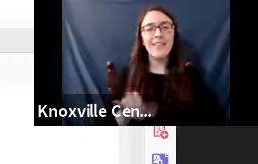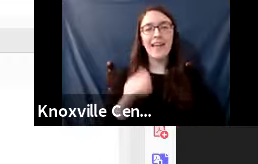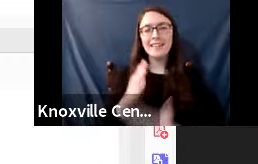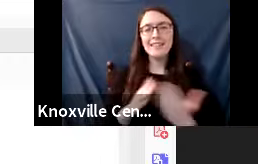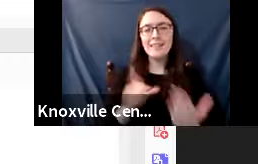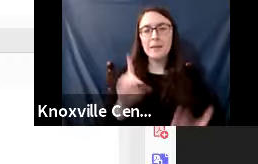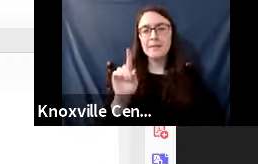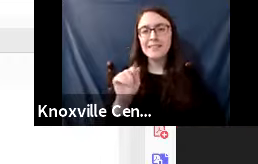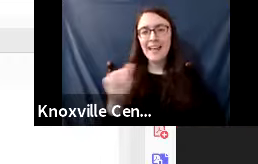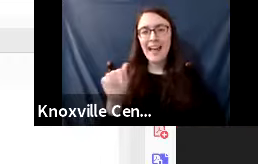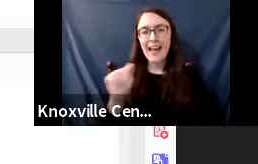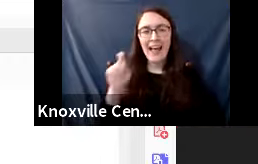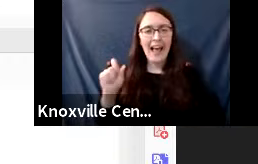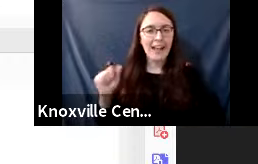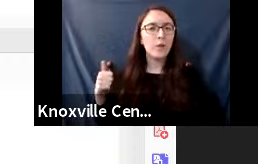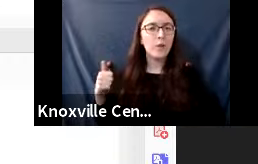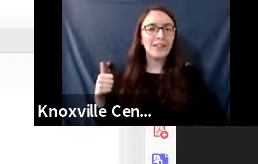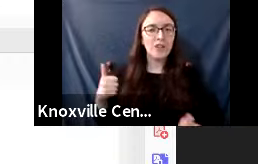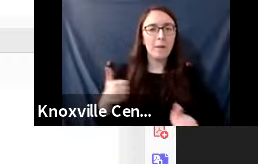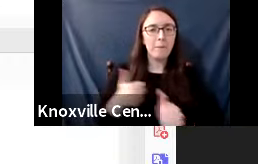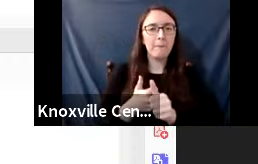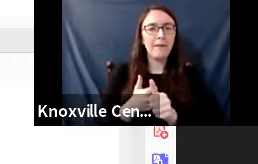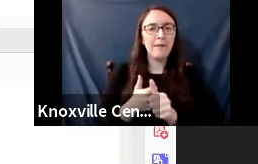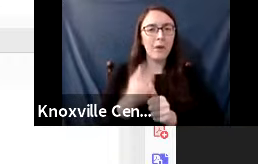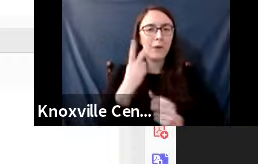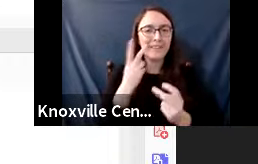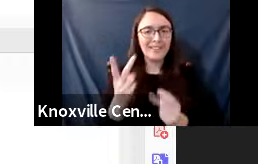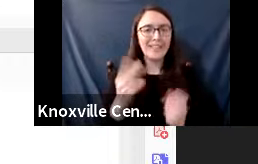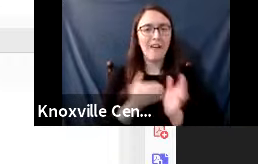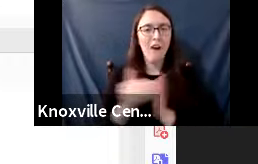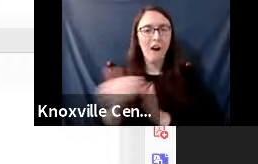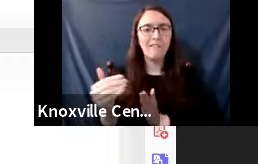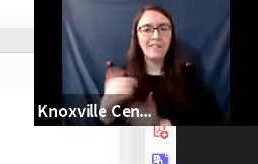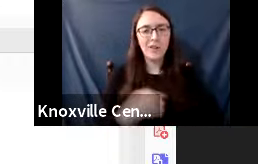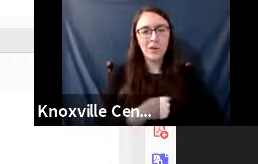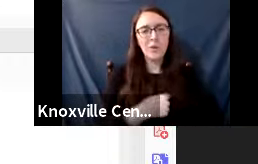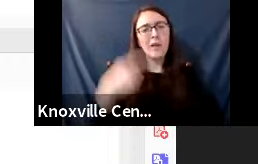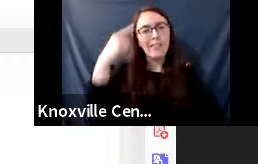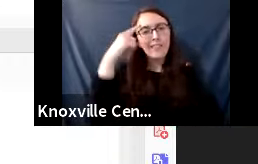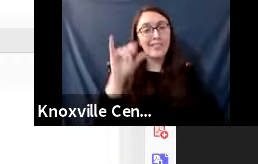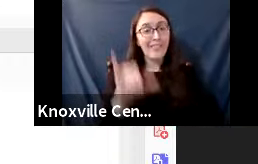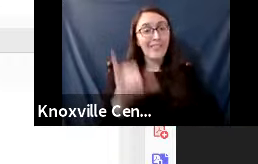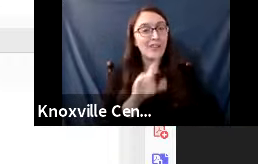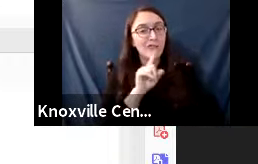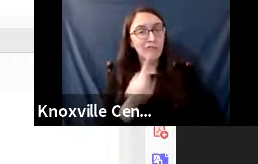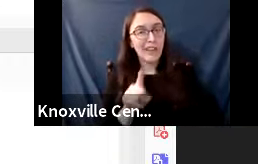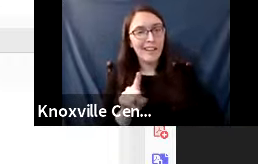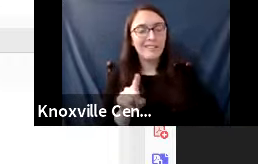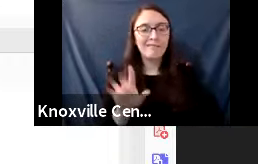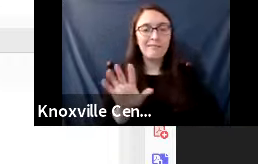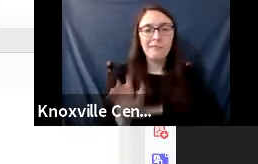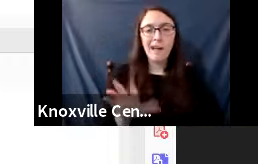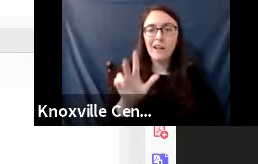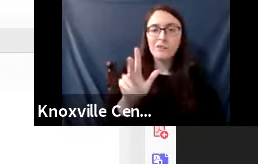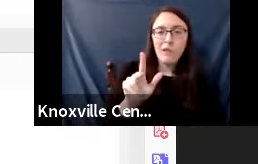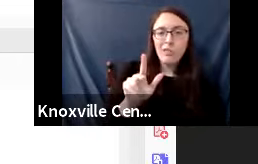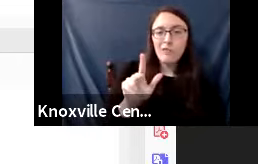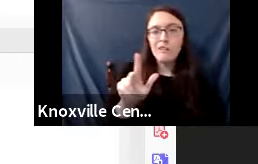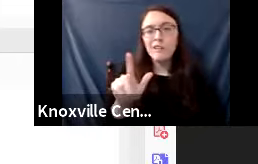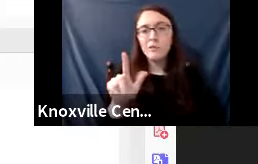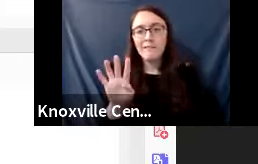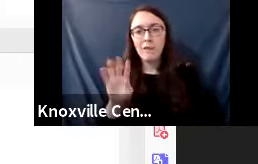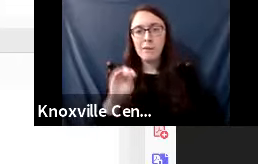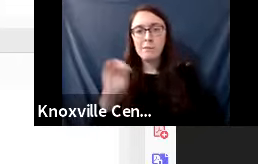up, as we've seen at various times. So we do think that's probably real at 23, 24%, but we